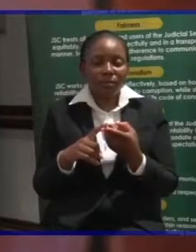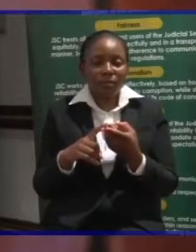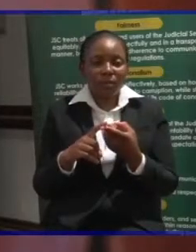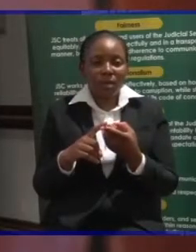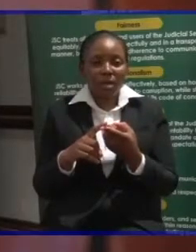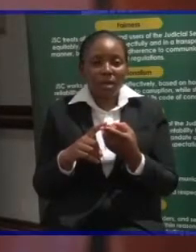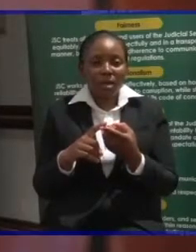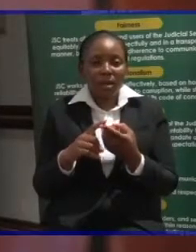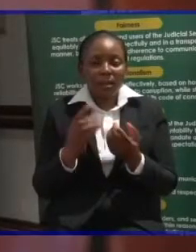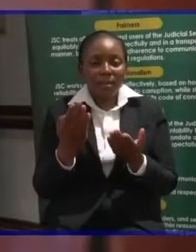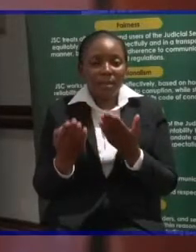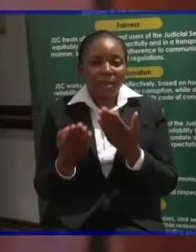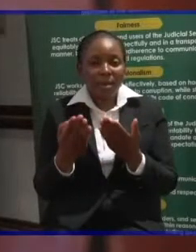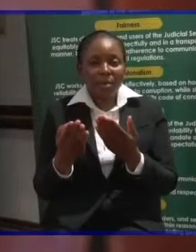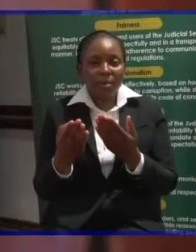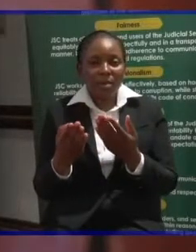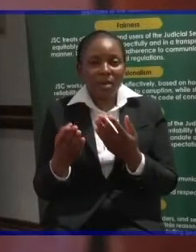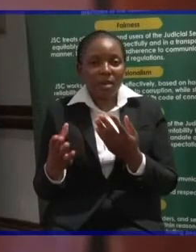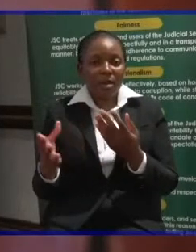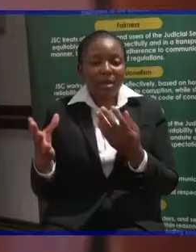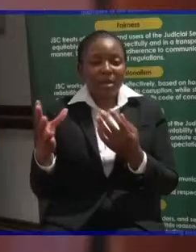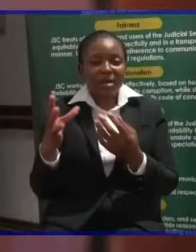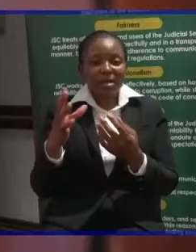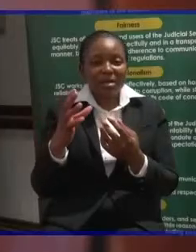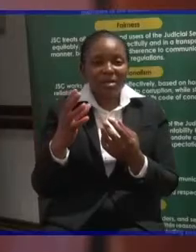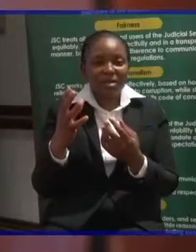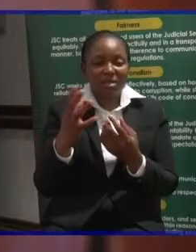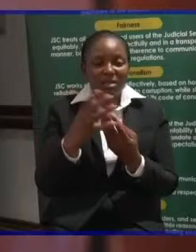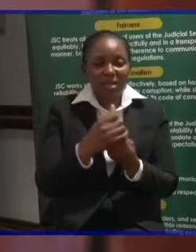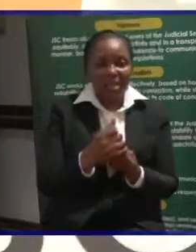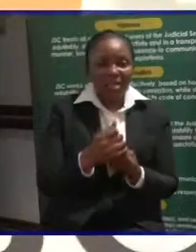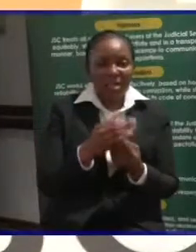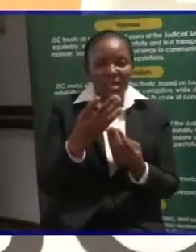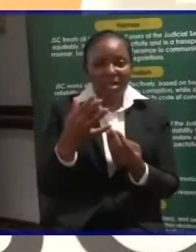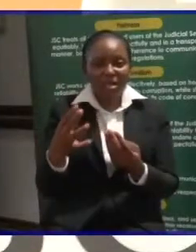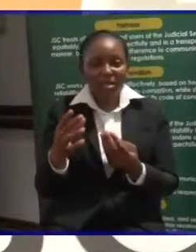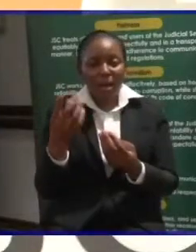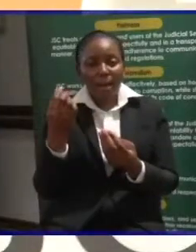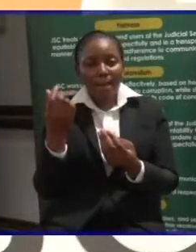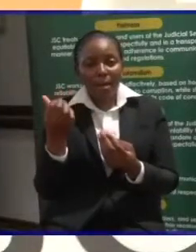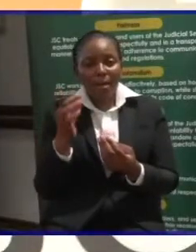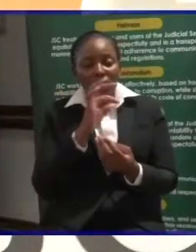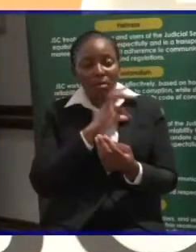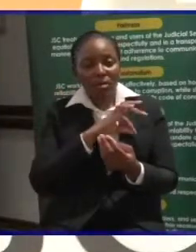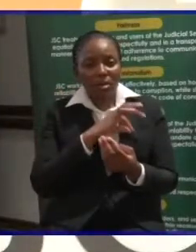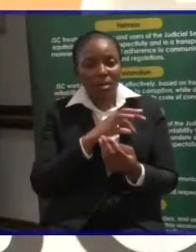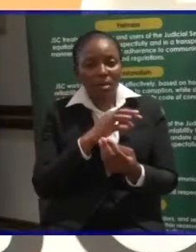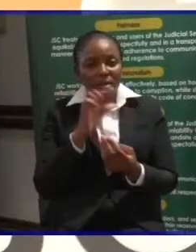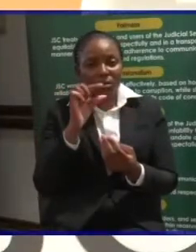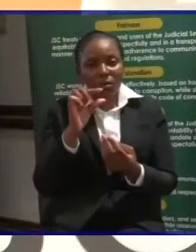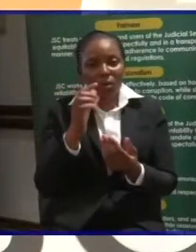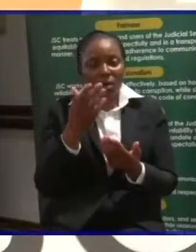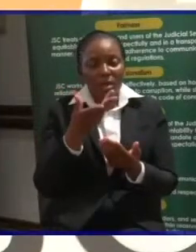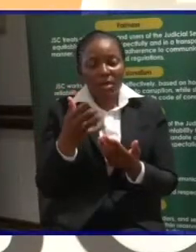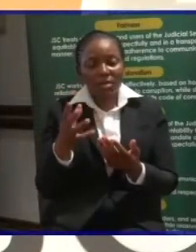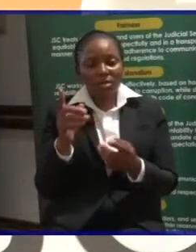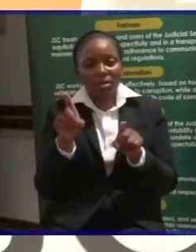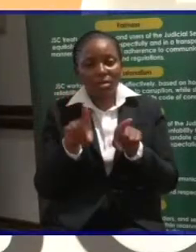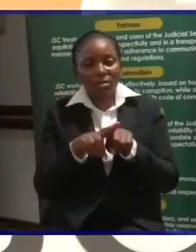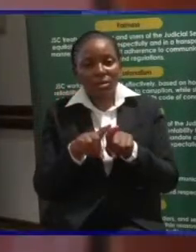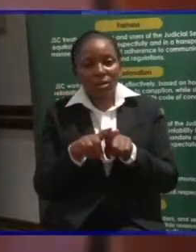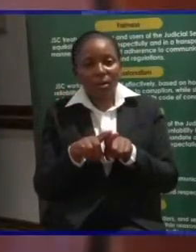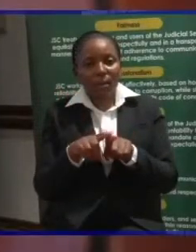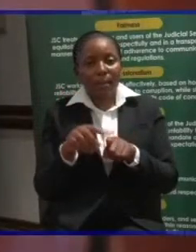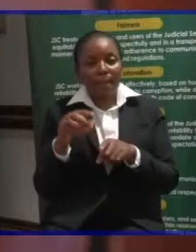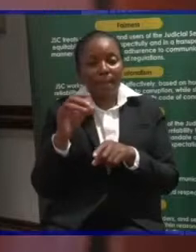even touching on things like wages, minimum wages, and things like that. And coming